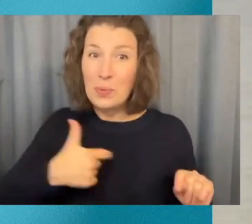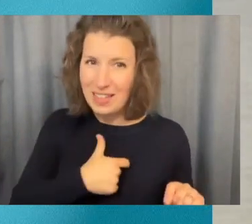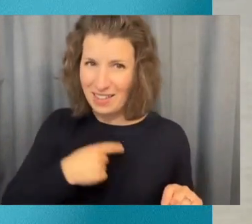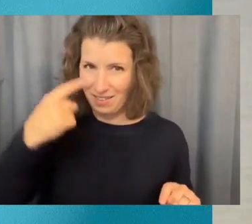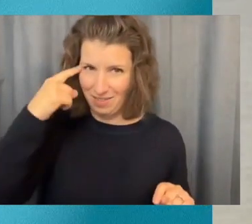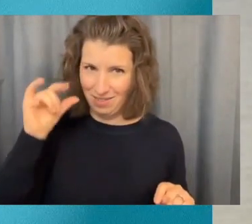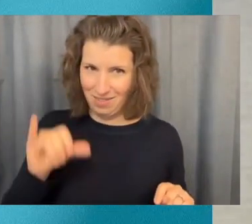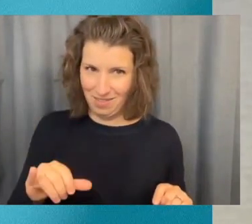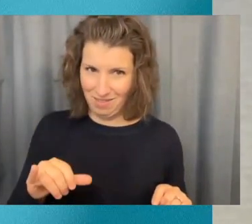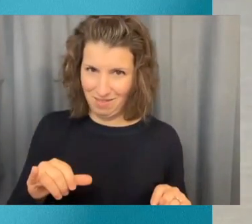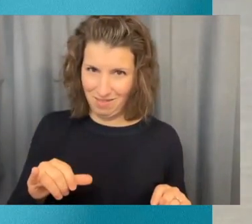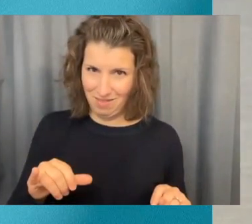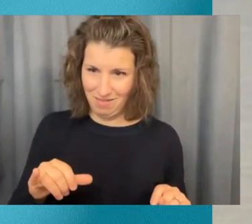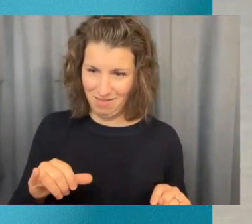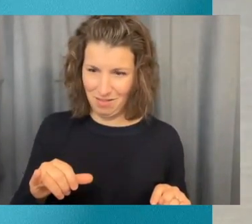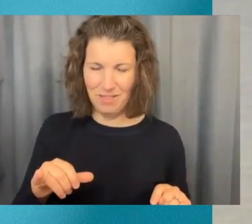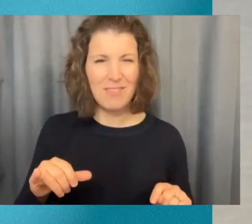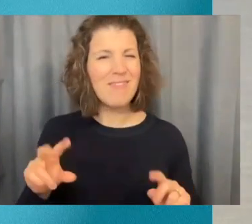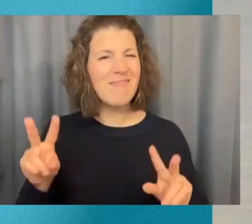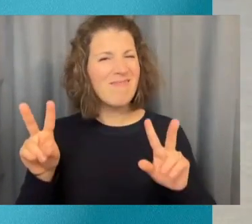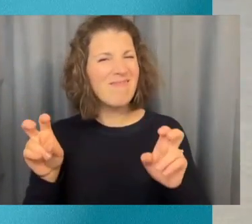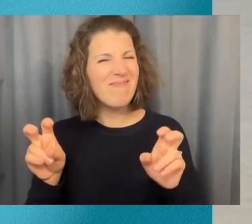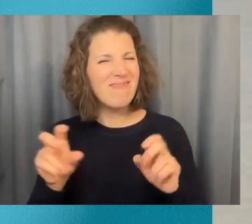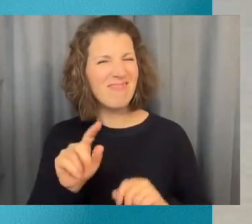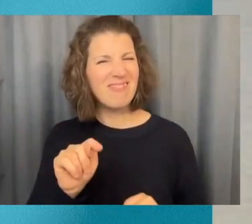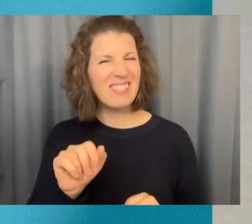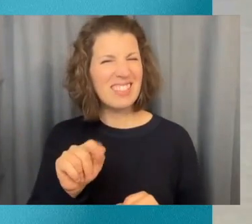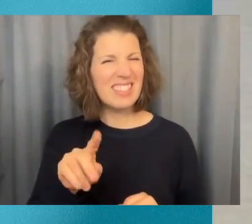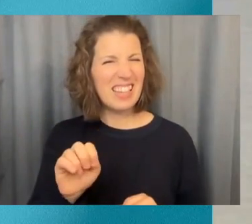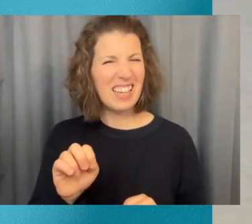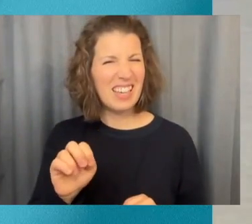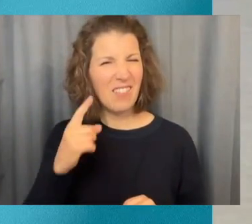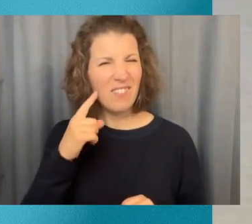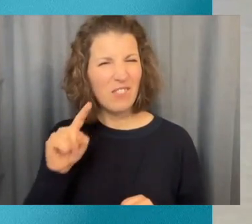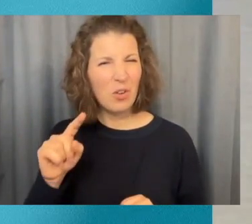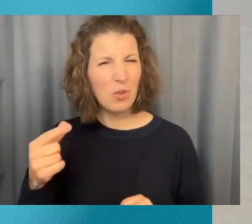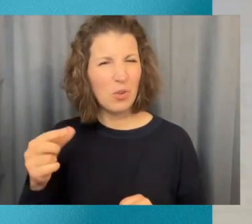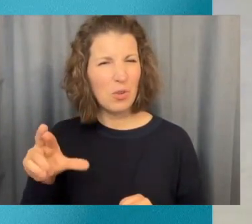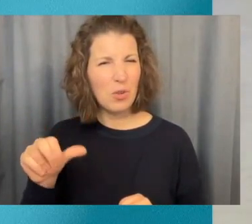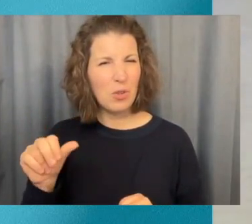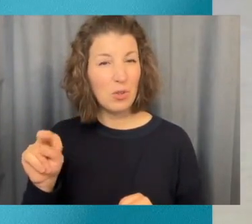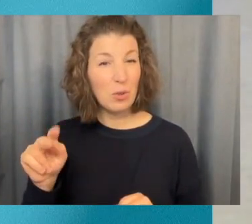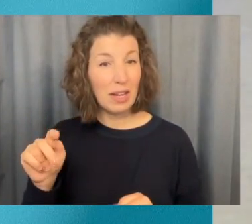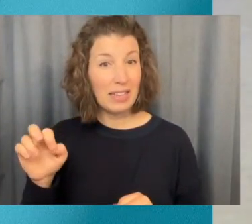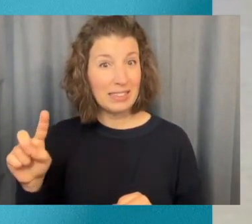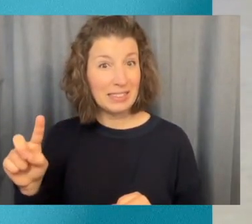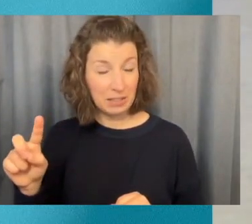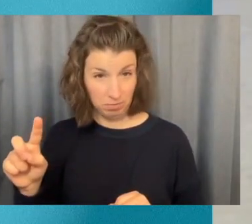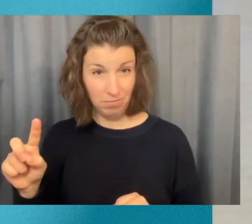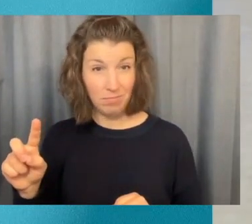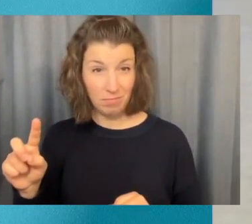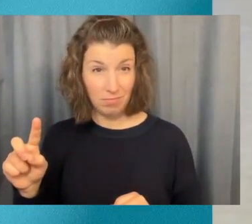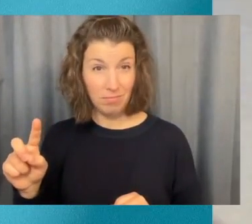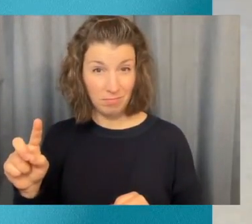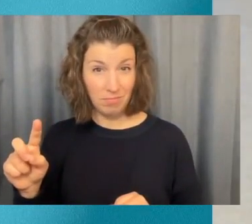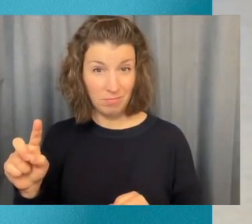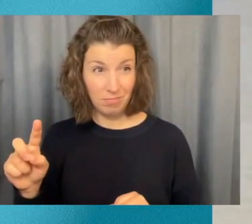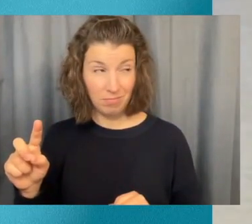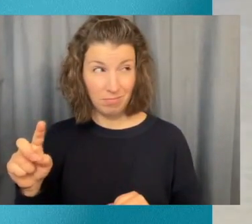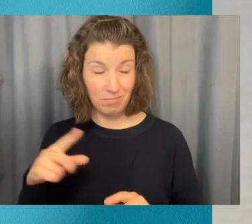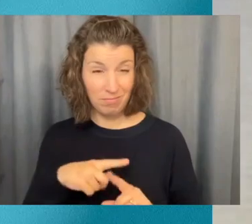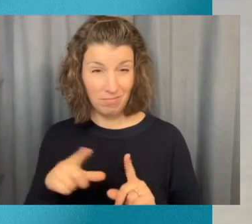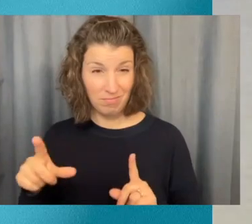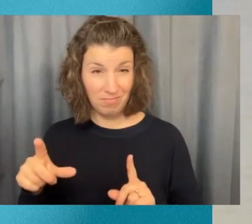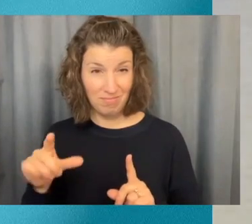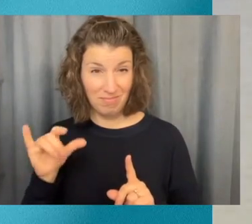And that turns out it's not just that we take it for granted, but our taking it for granted may